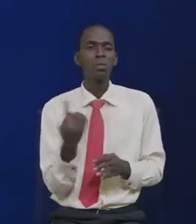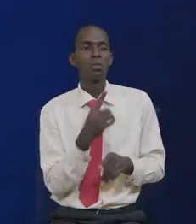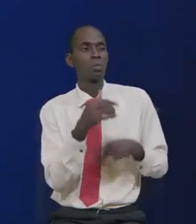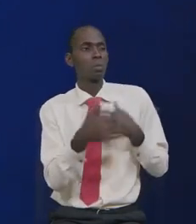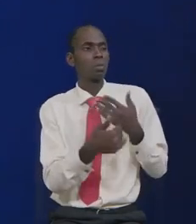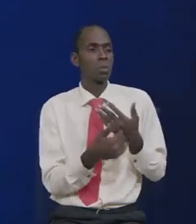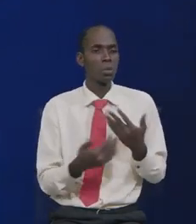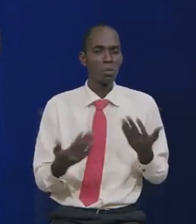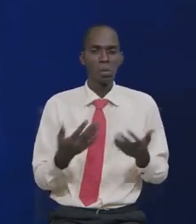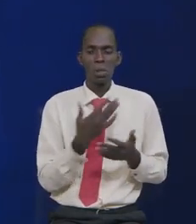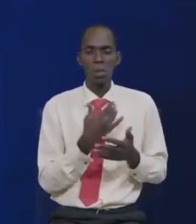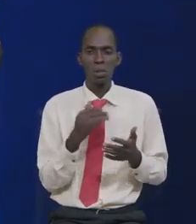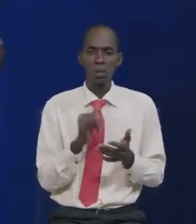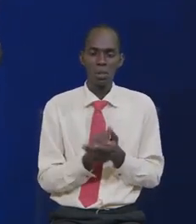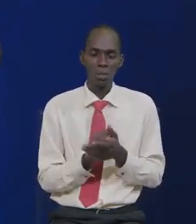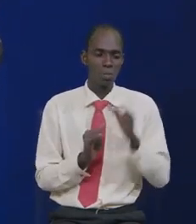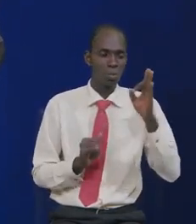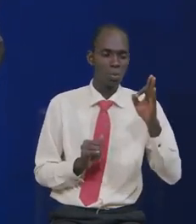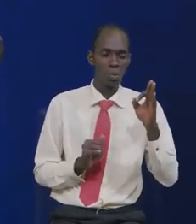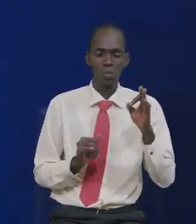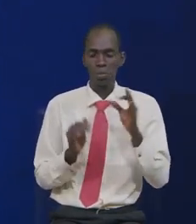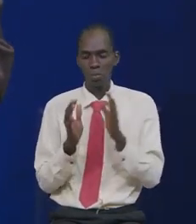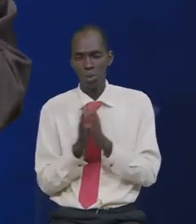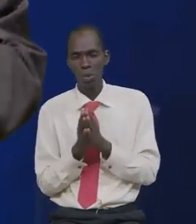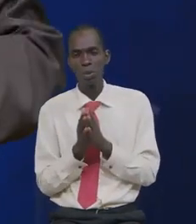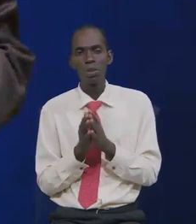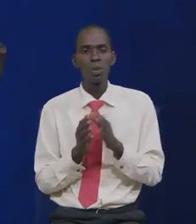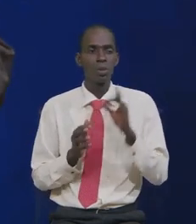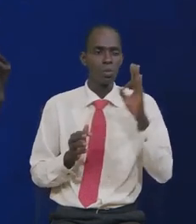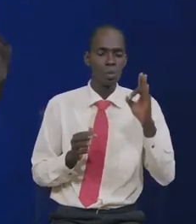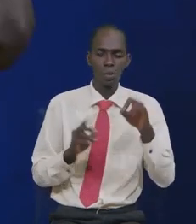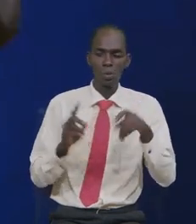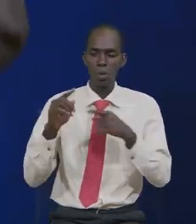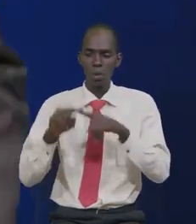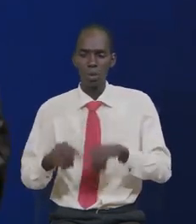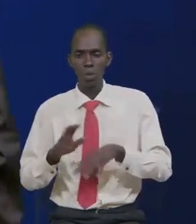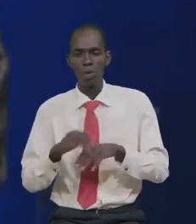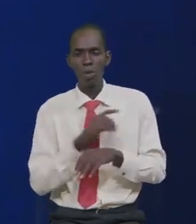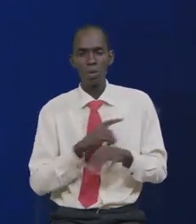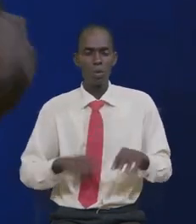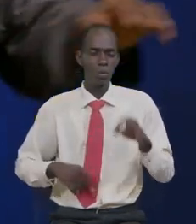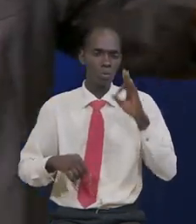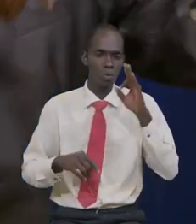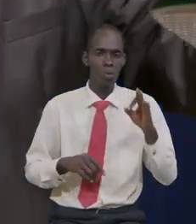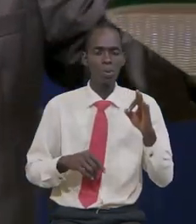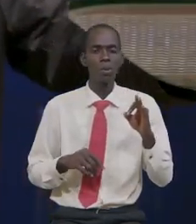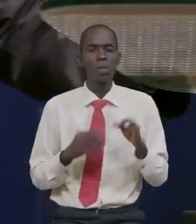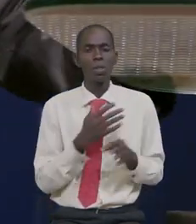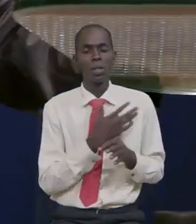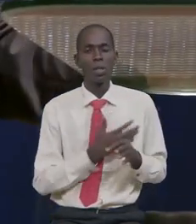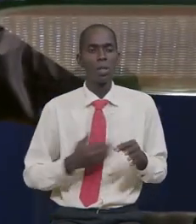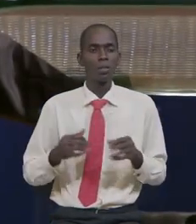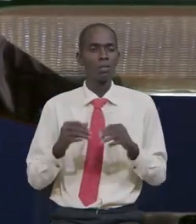preach, go and pray, preach, go and lean upon the Lord, preach, and go and enrich yourself in the word of